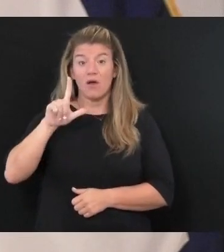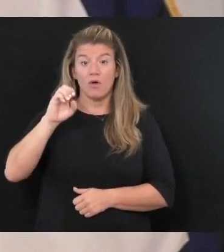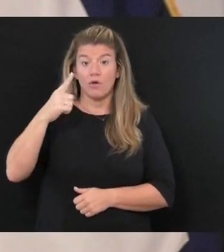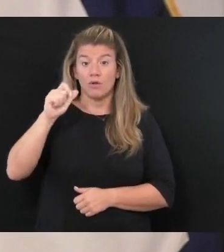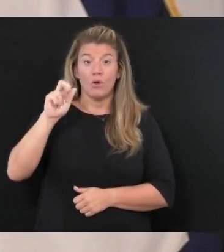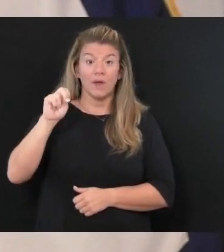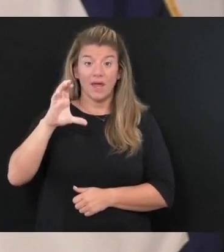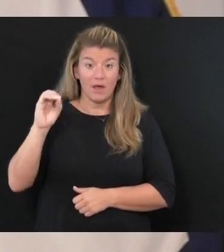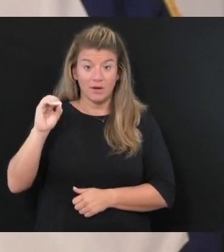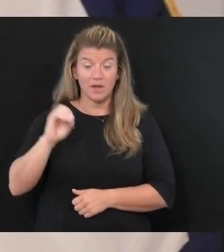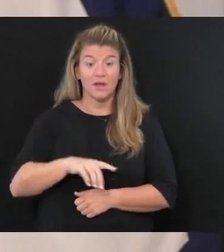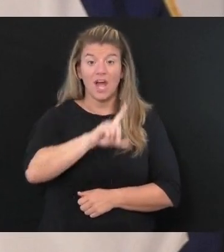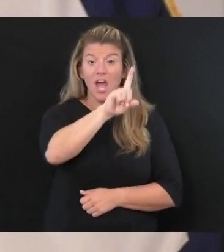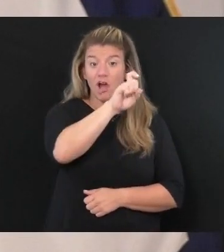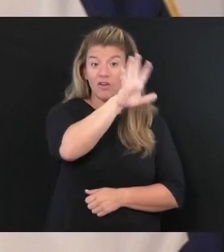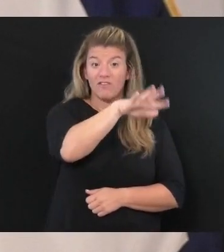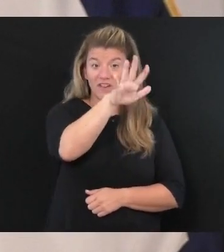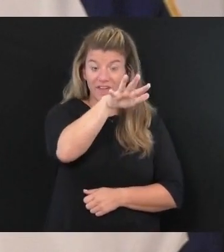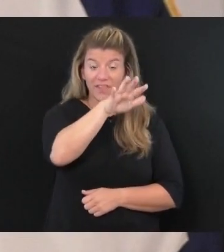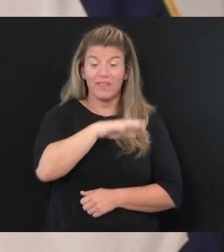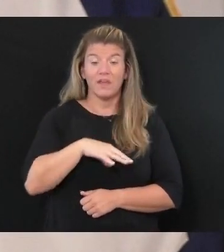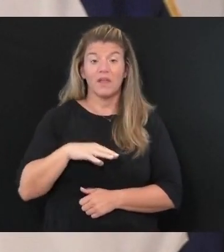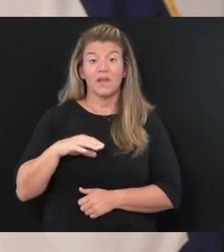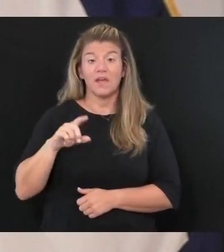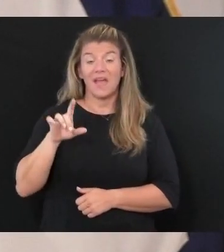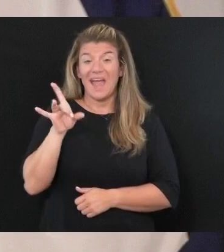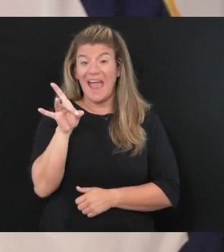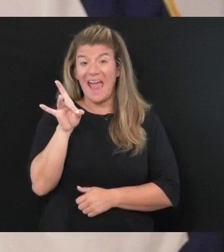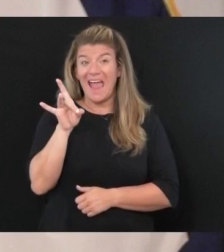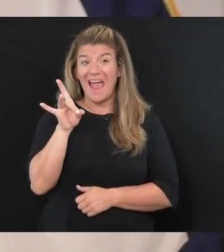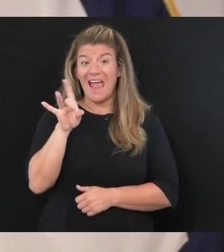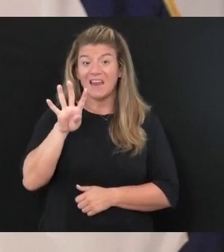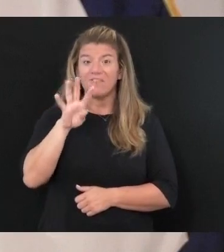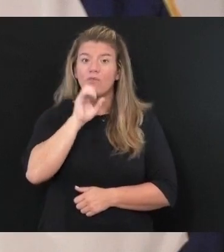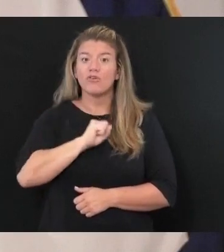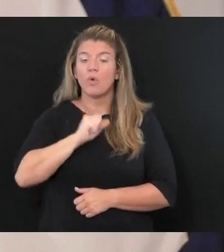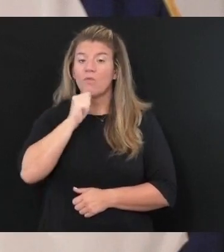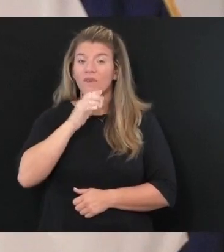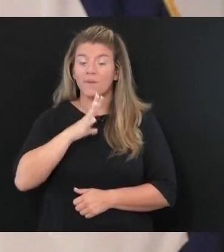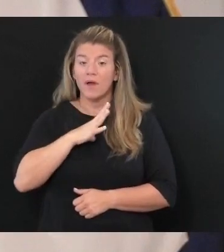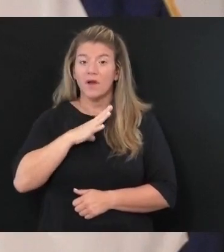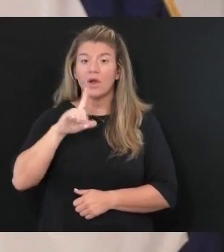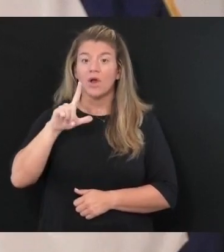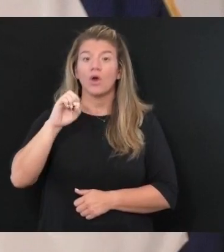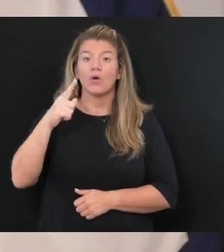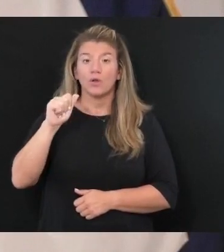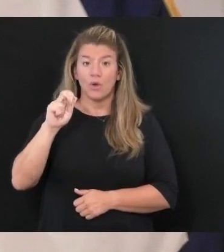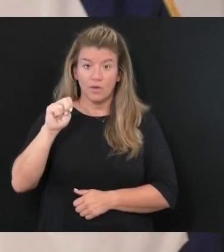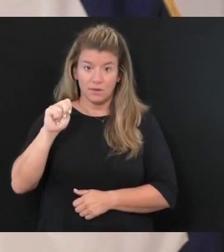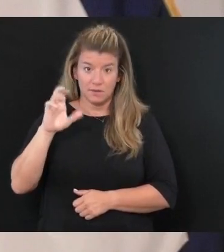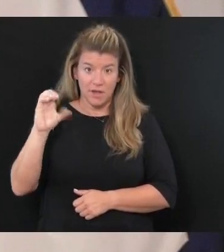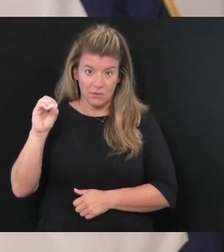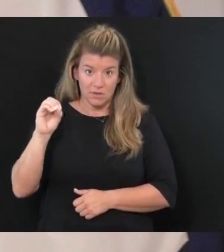County. 155th death, an 84-year-old female in Logan County.